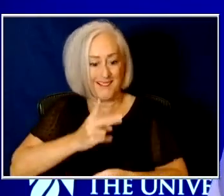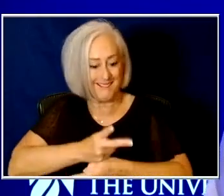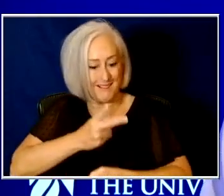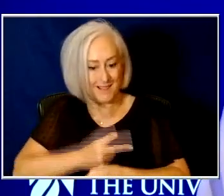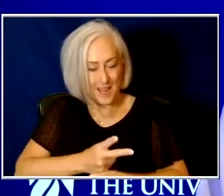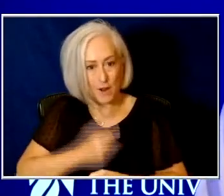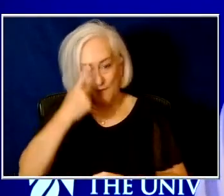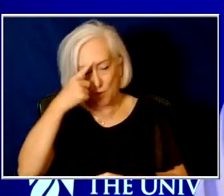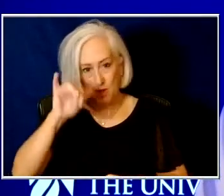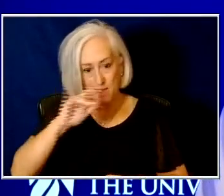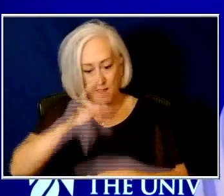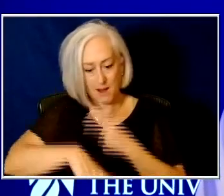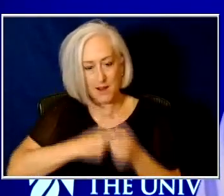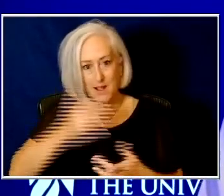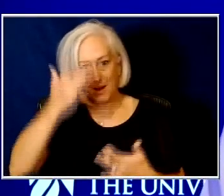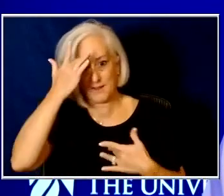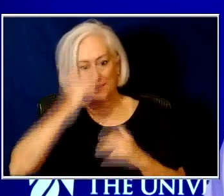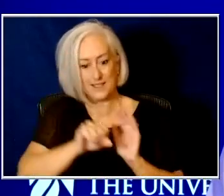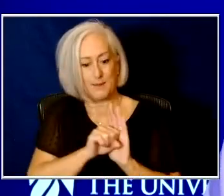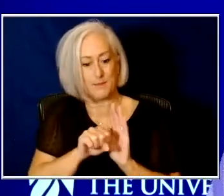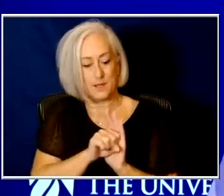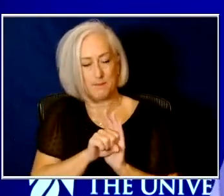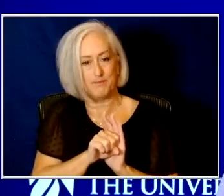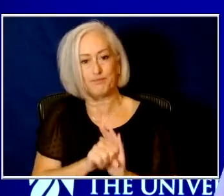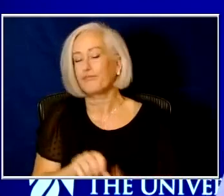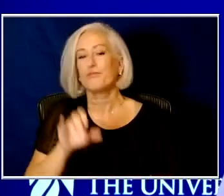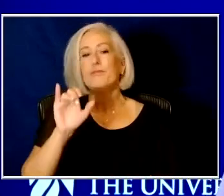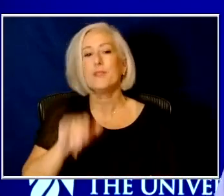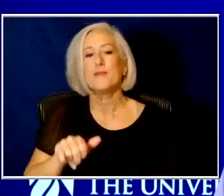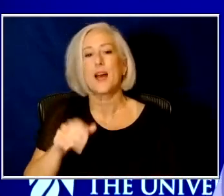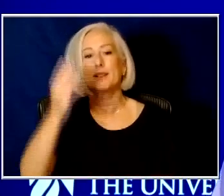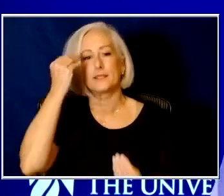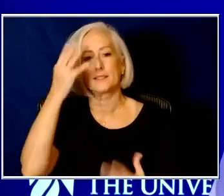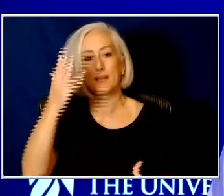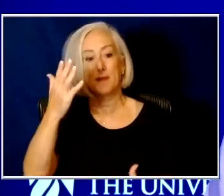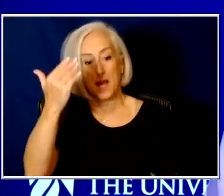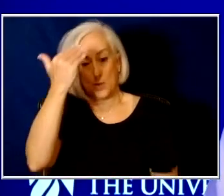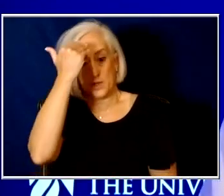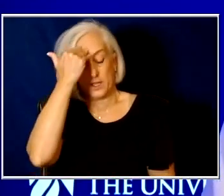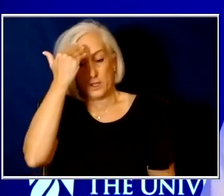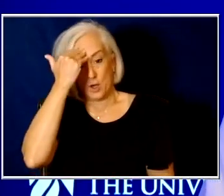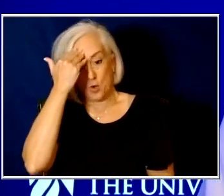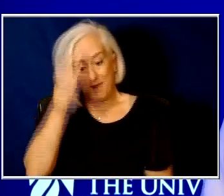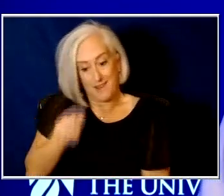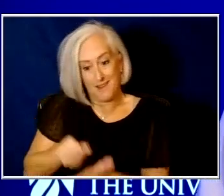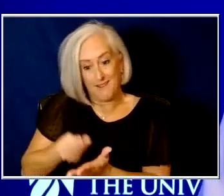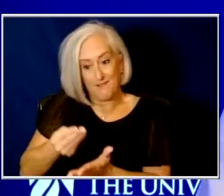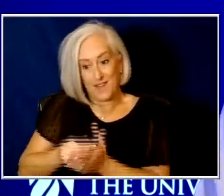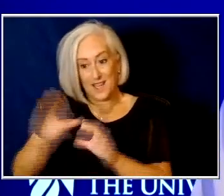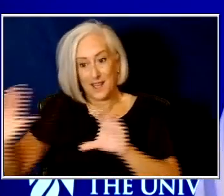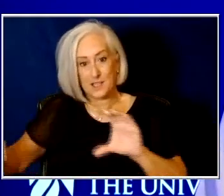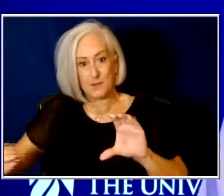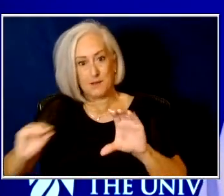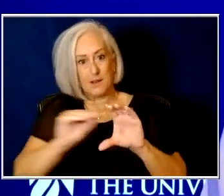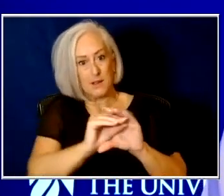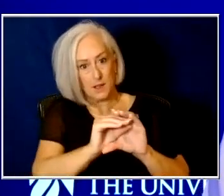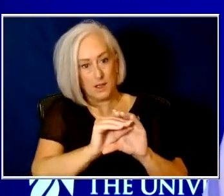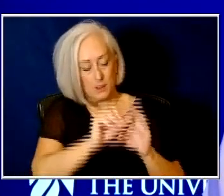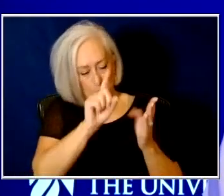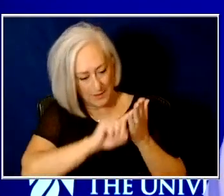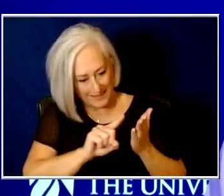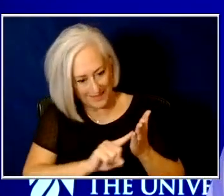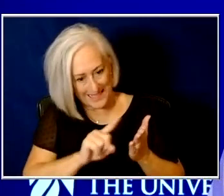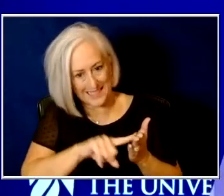data point. Luckily, we know that there is funding going into asking these questions, investigating, and then also trying to come up